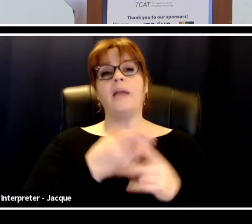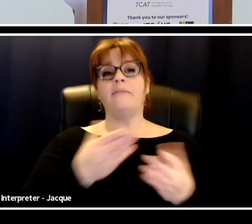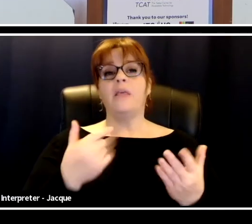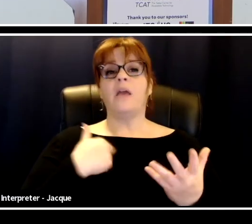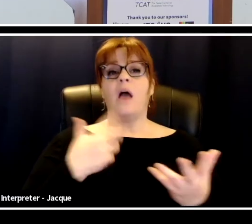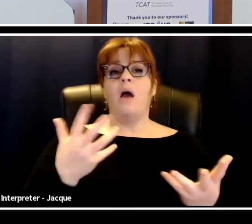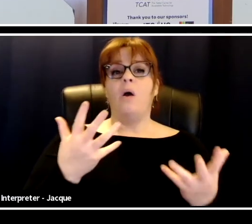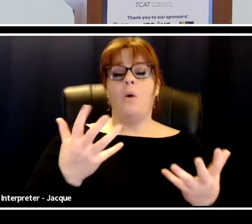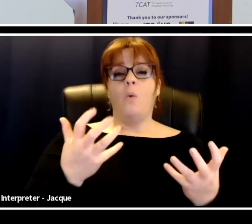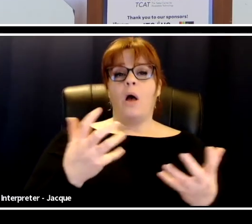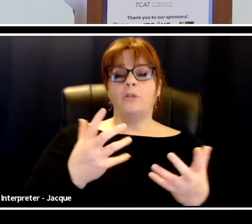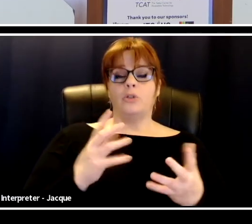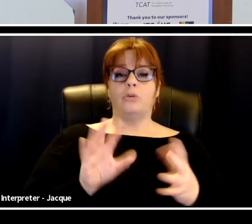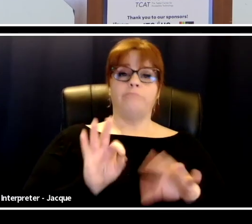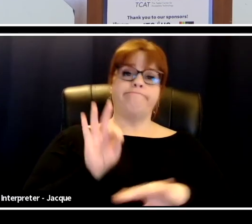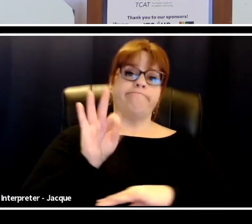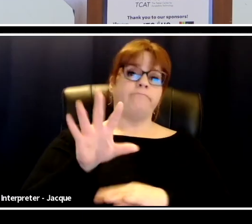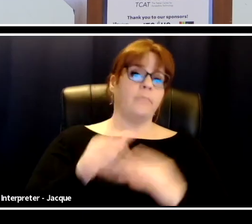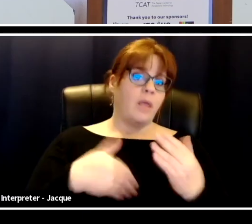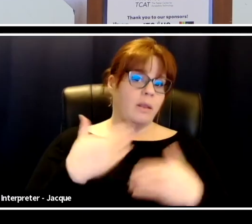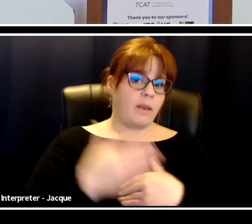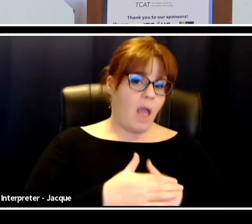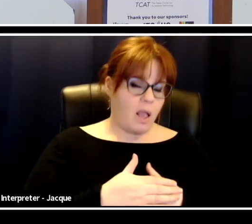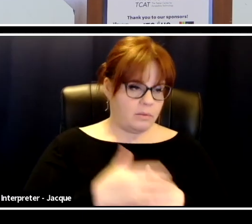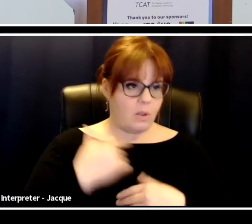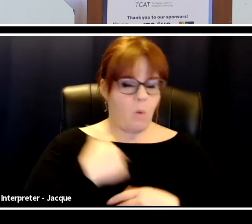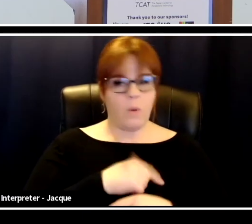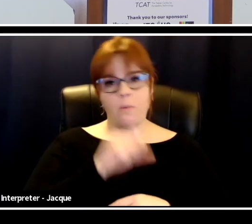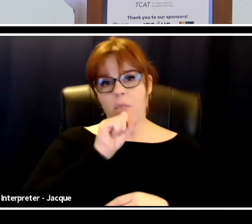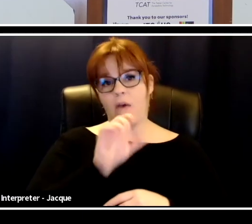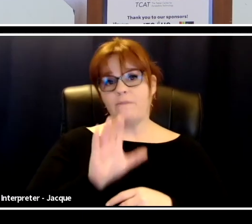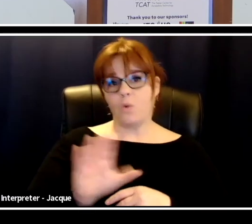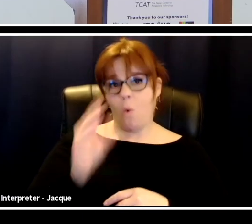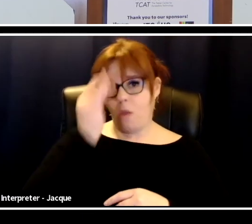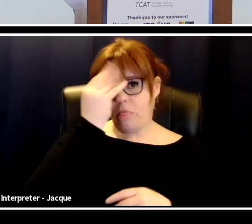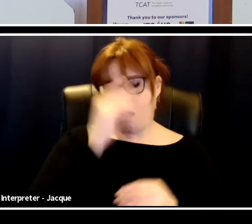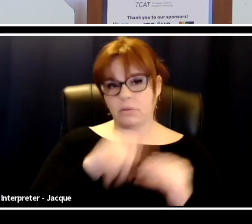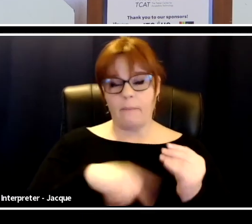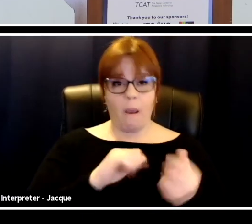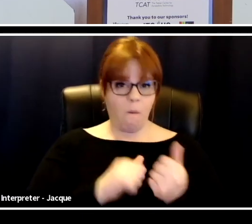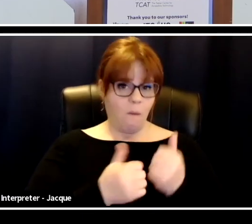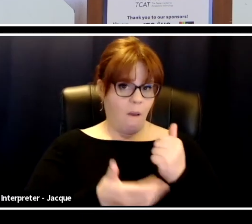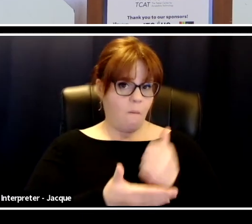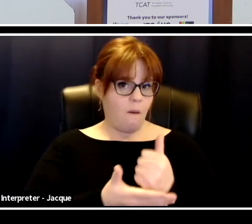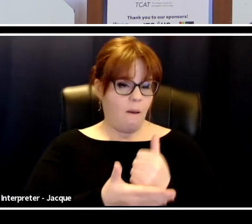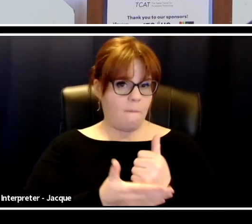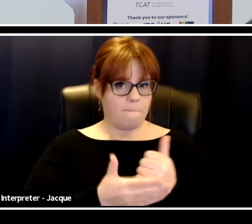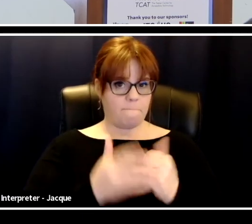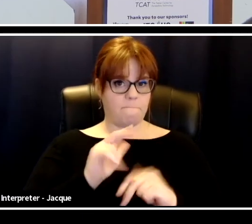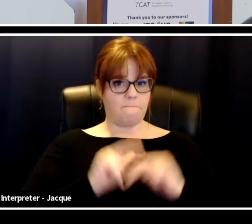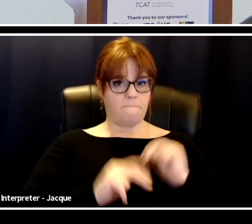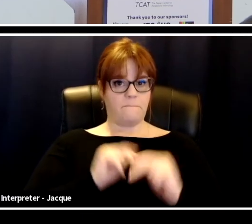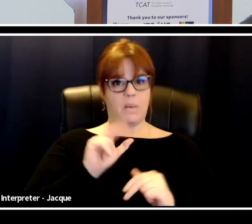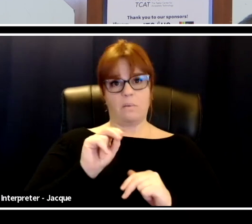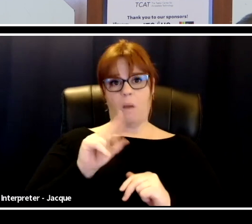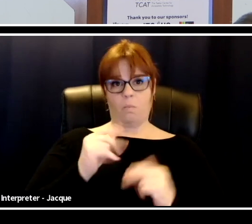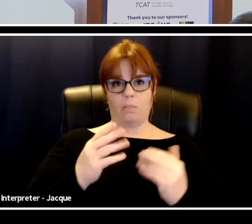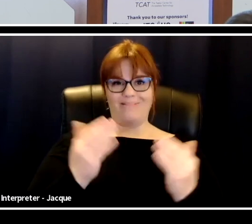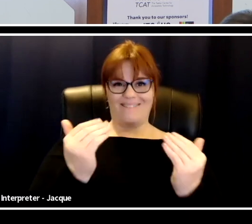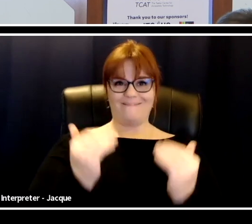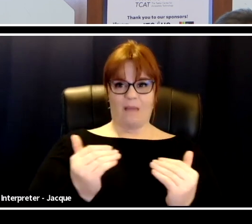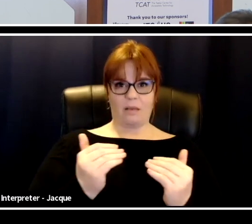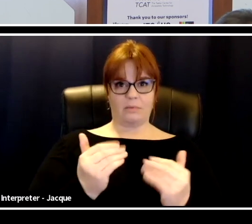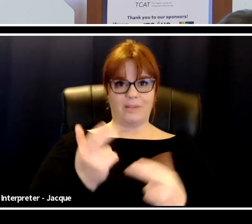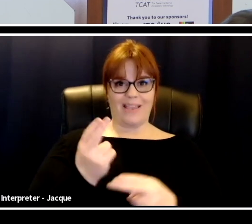to bring up next is we would love your thoughts on, you know, helping to build out the next iteration of